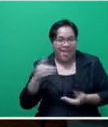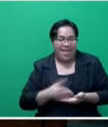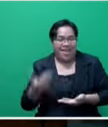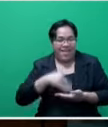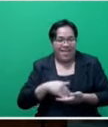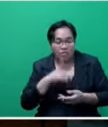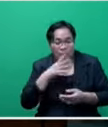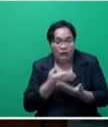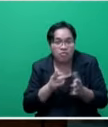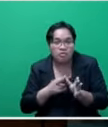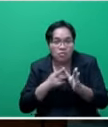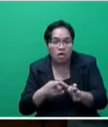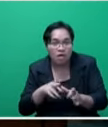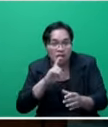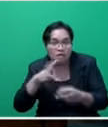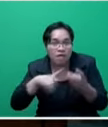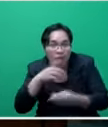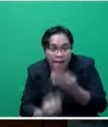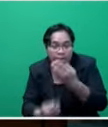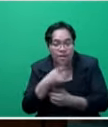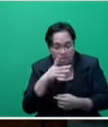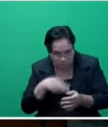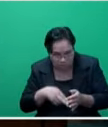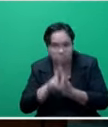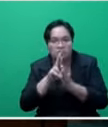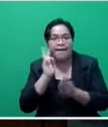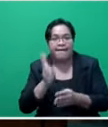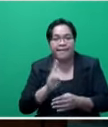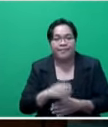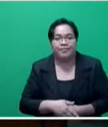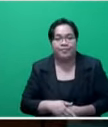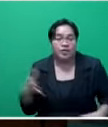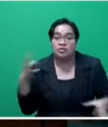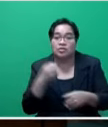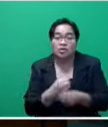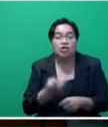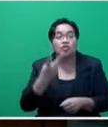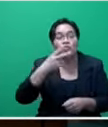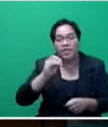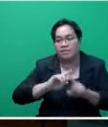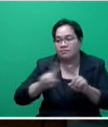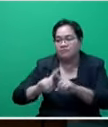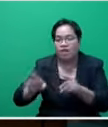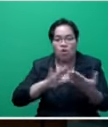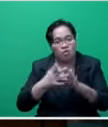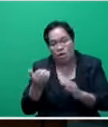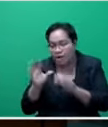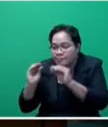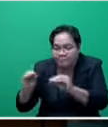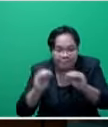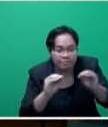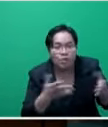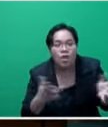and bounce back from the impacts of disaster. For this financial year, a total of 20 communities have been trained in